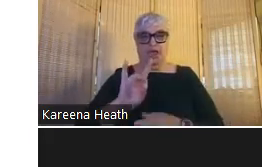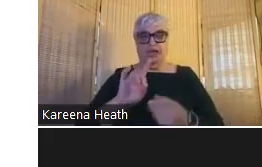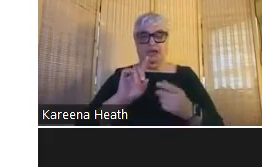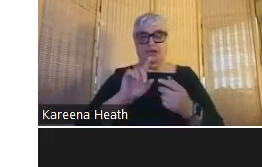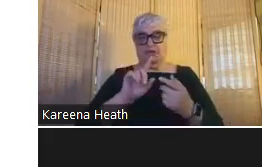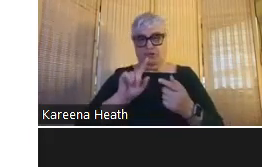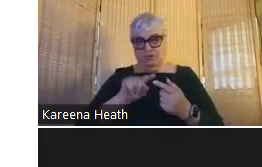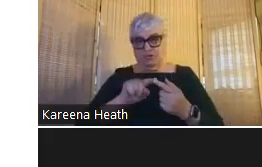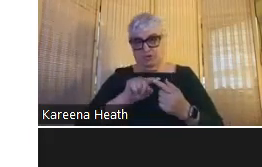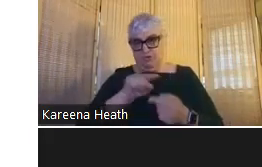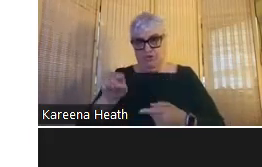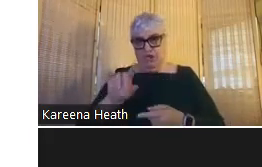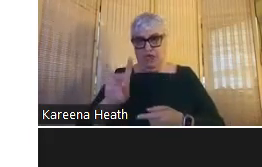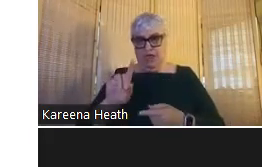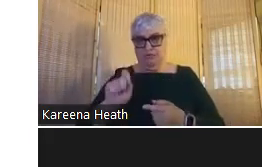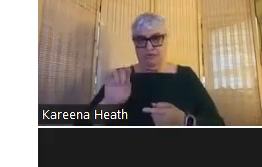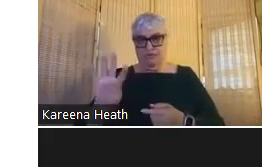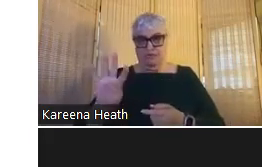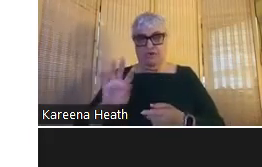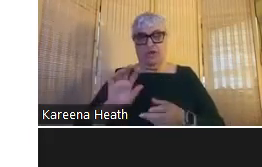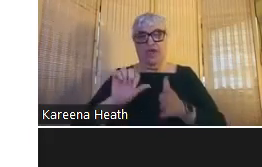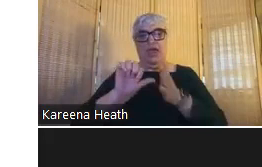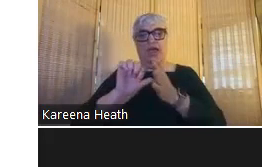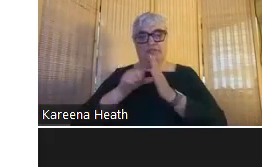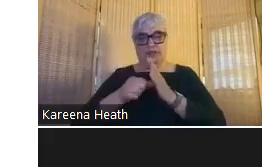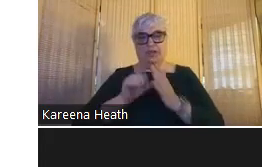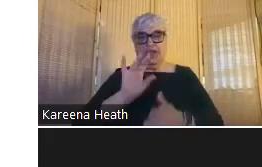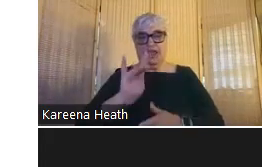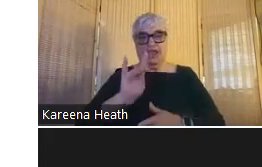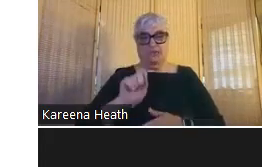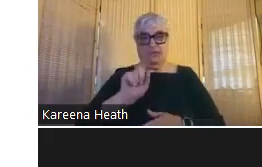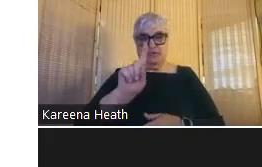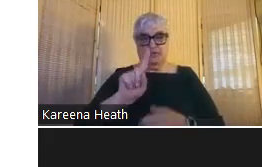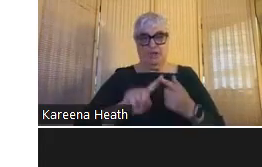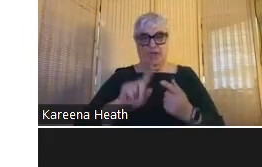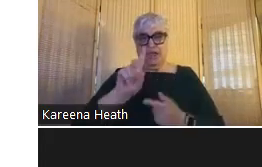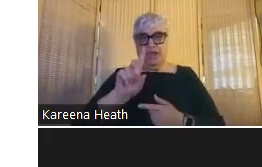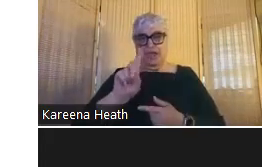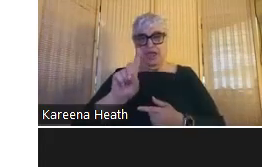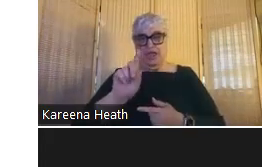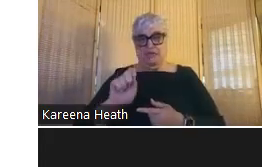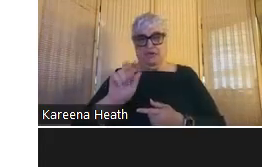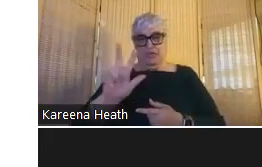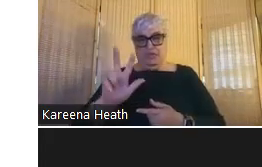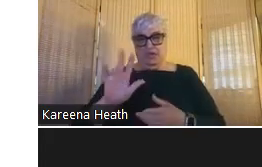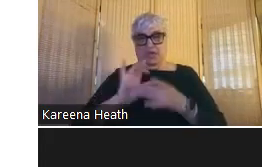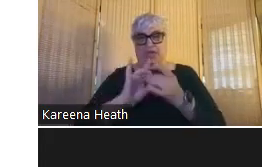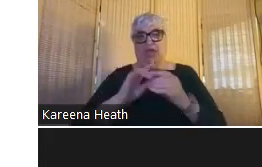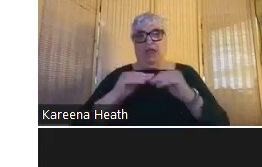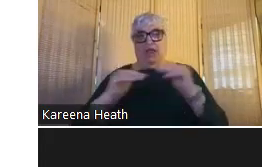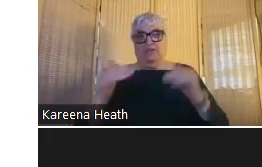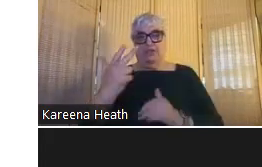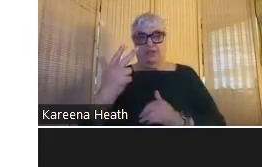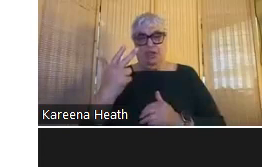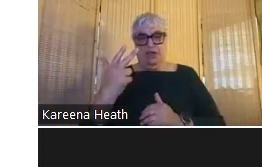8.4. And then just to emphasize, Part 8.1 through 8.3 are applicable to level 3 withdrawal